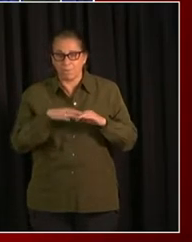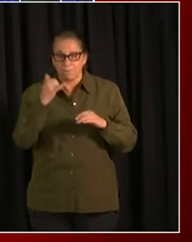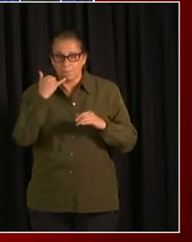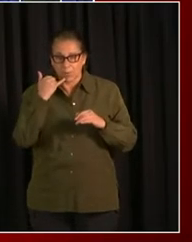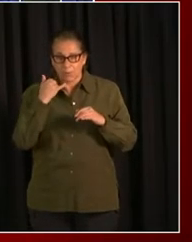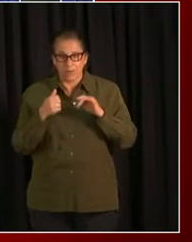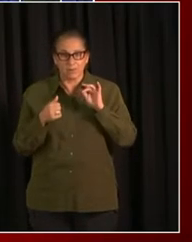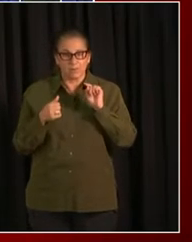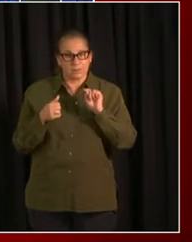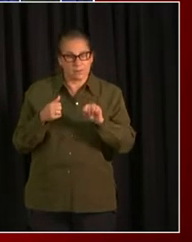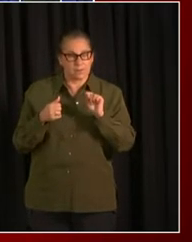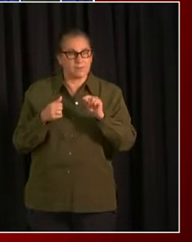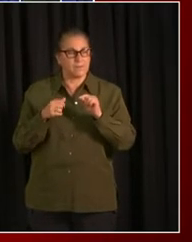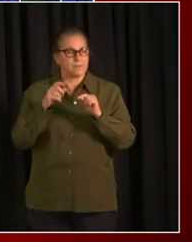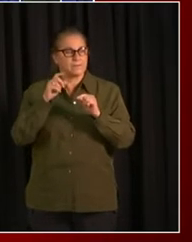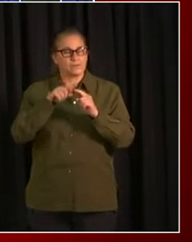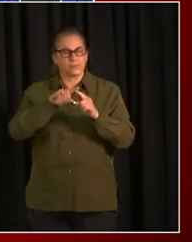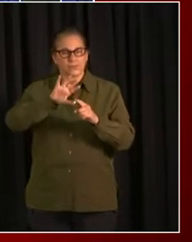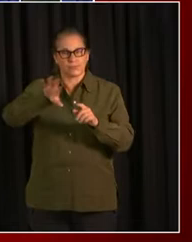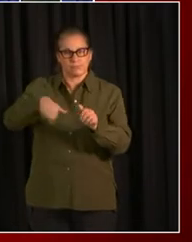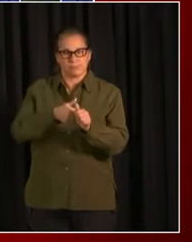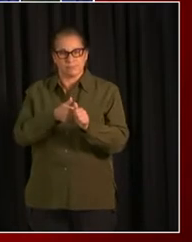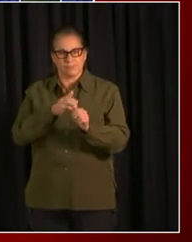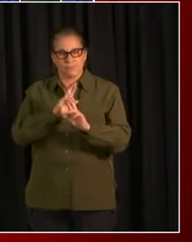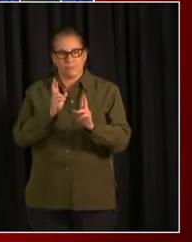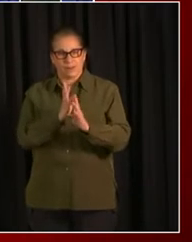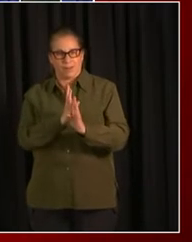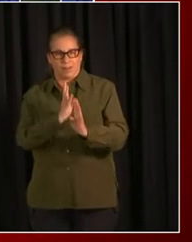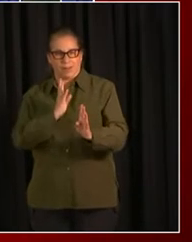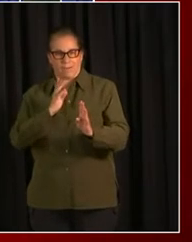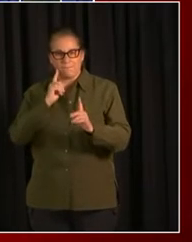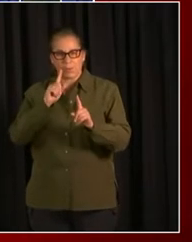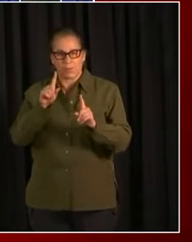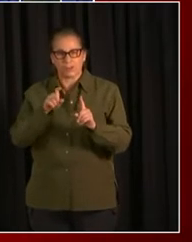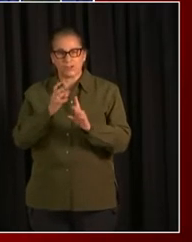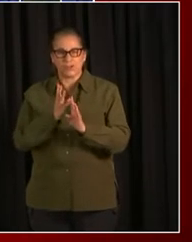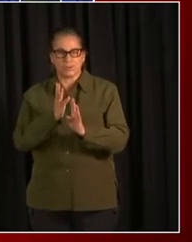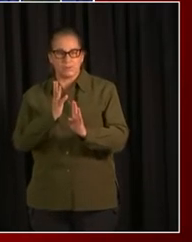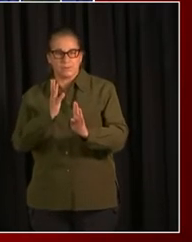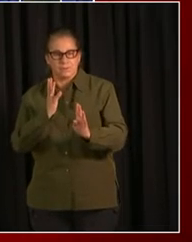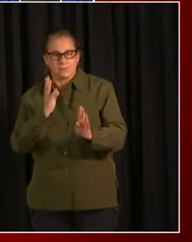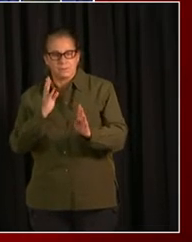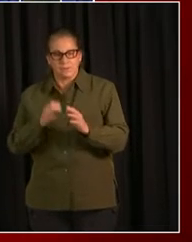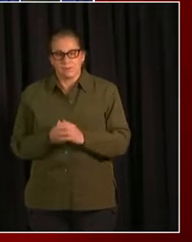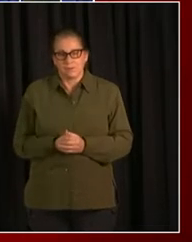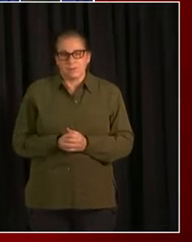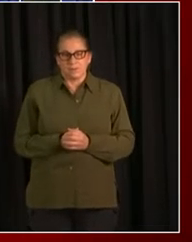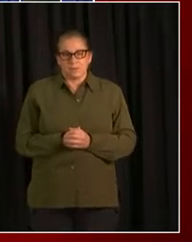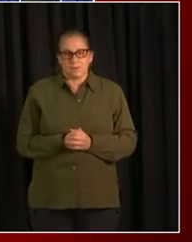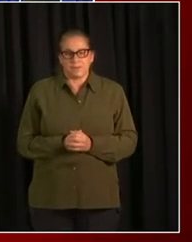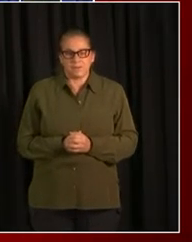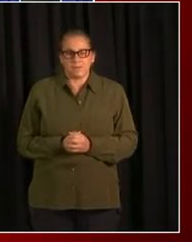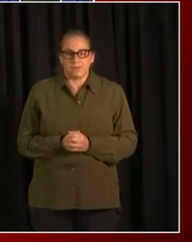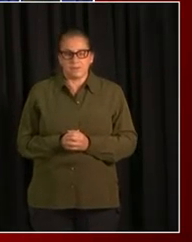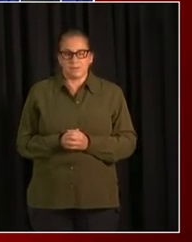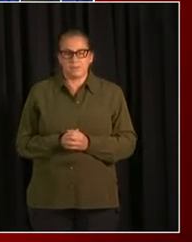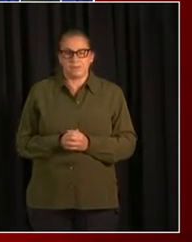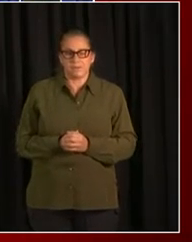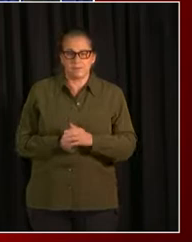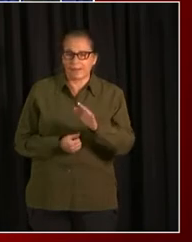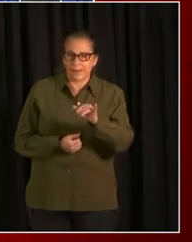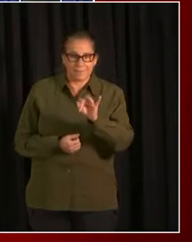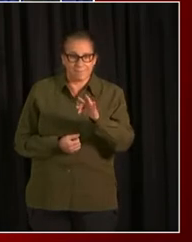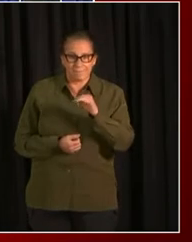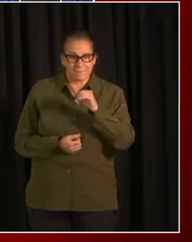entered into the question queue. As always, want to remind everyone, if you have not completed your census, as we wait for the questions to come in